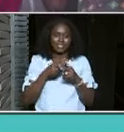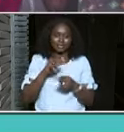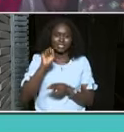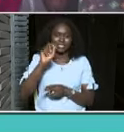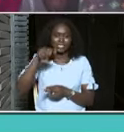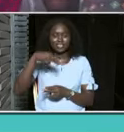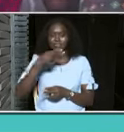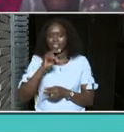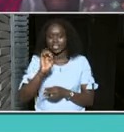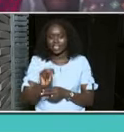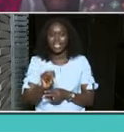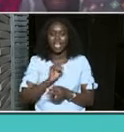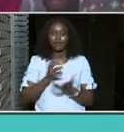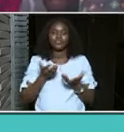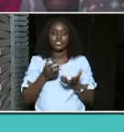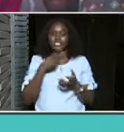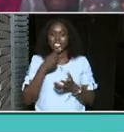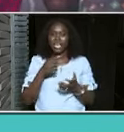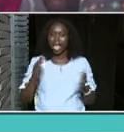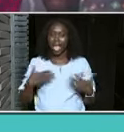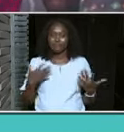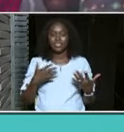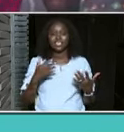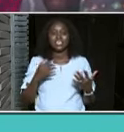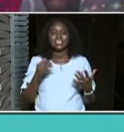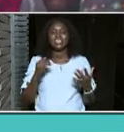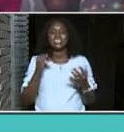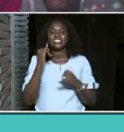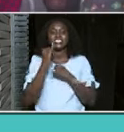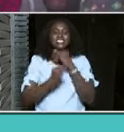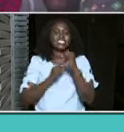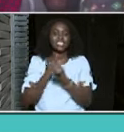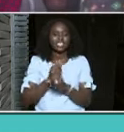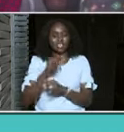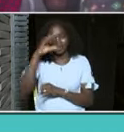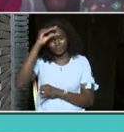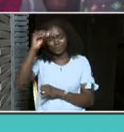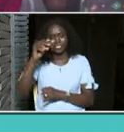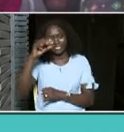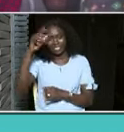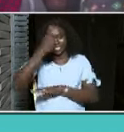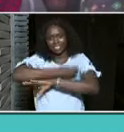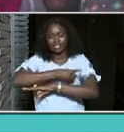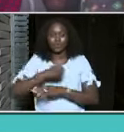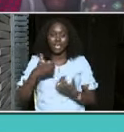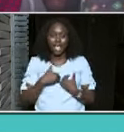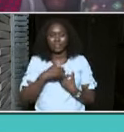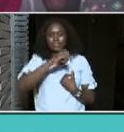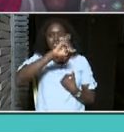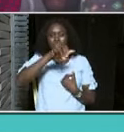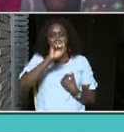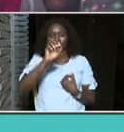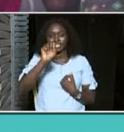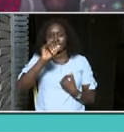Firstly, I want to say happy International Men's Day to all men in the world. We have Spiff, Jessica, and